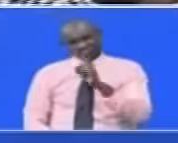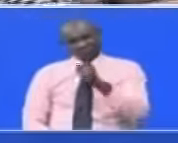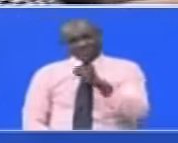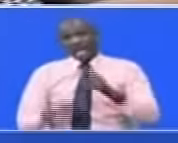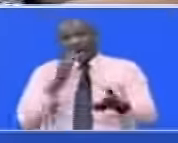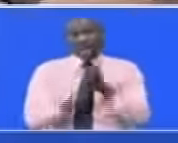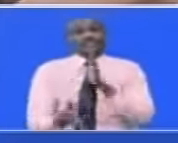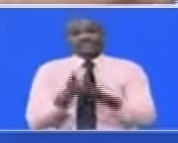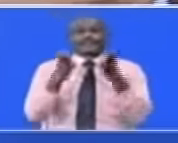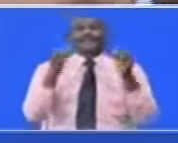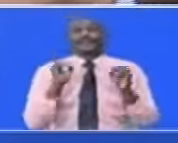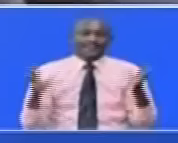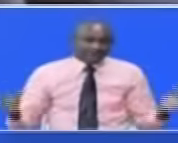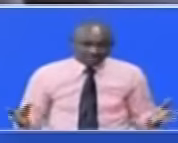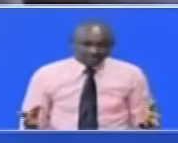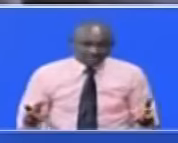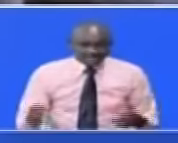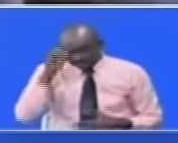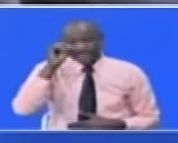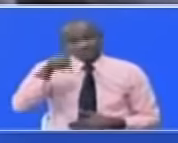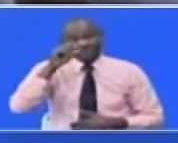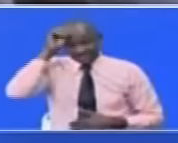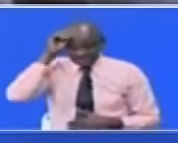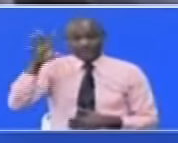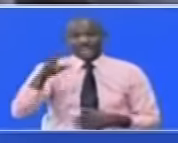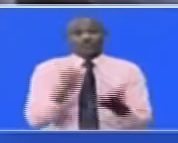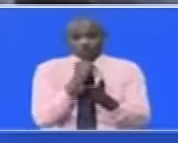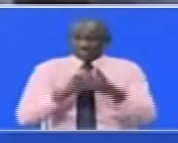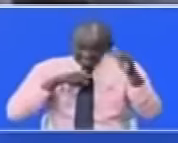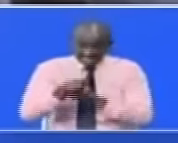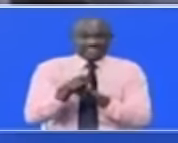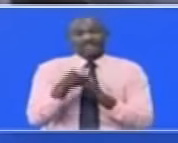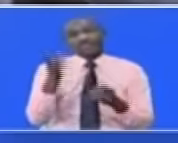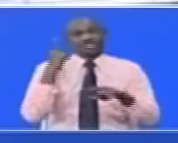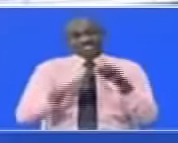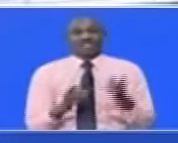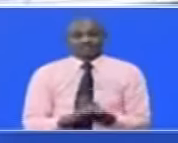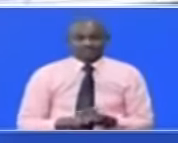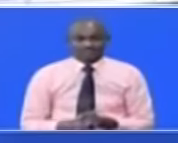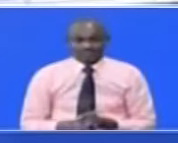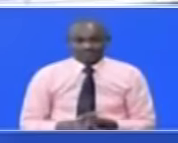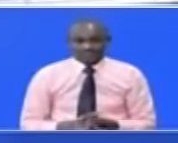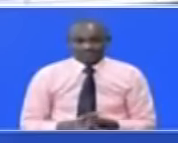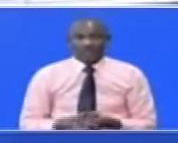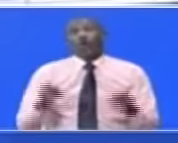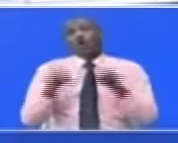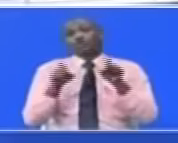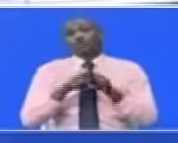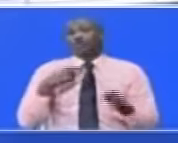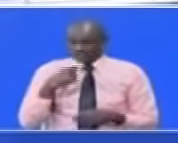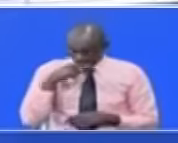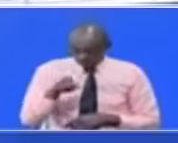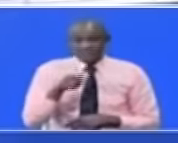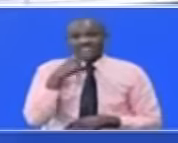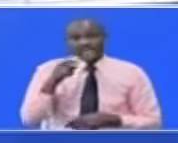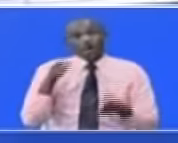from office when he made a surprise visit to the NEC headquarters earlier this year. We also want to take this